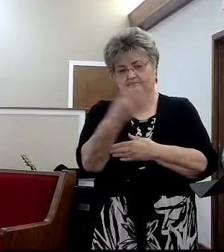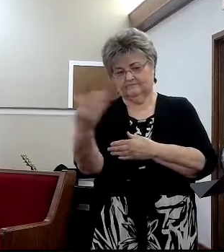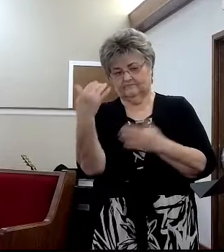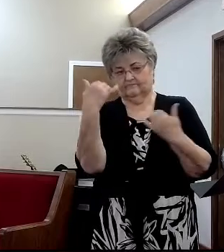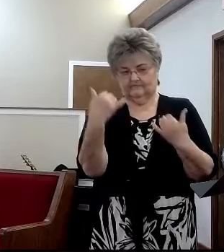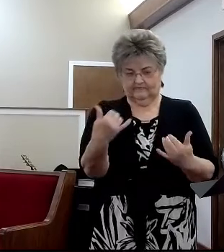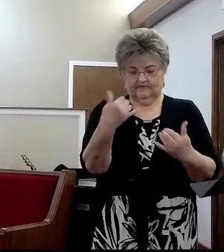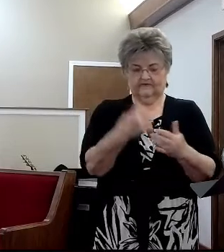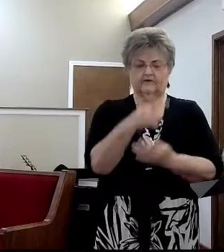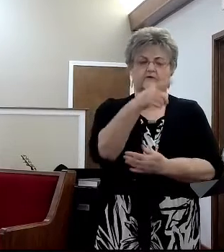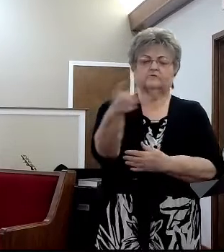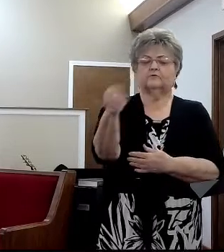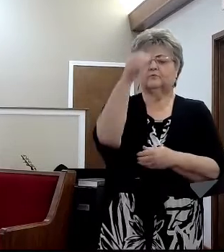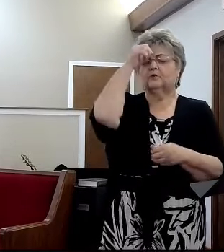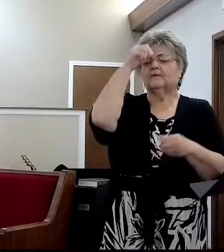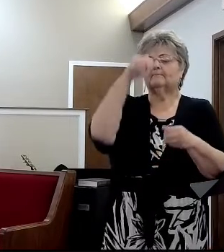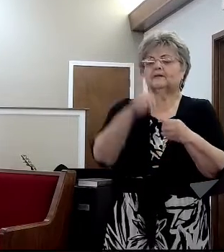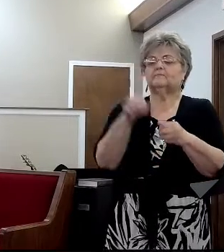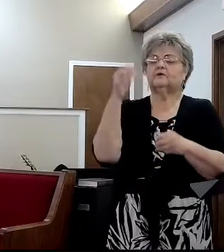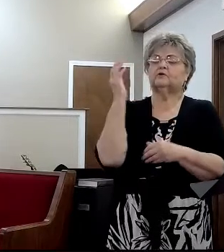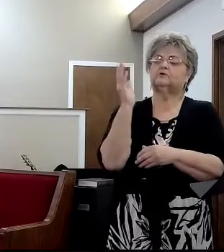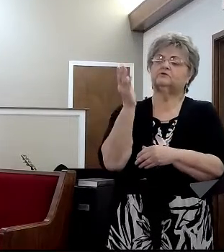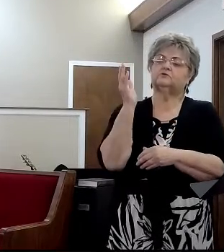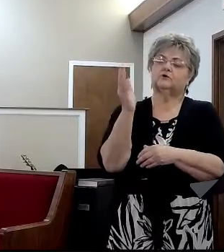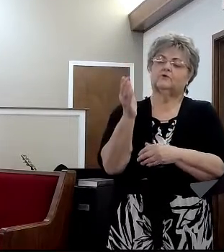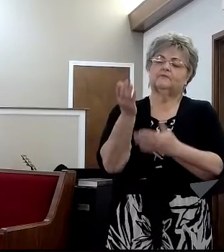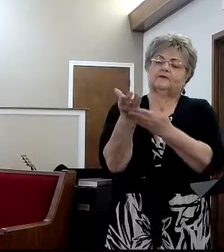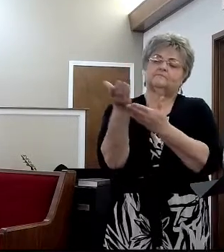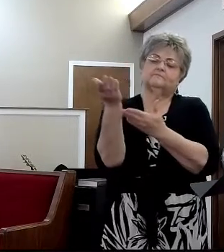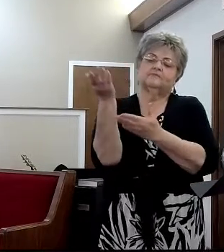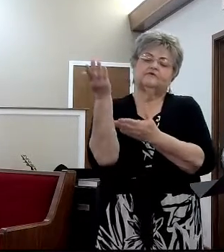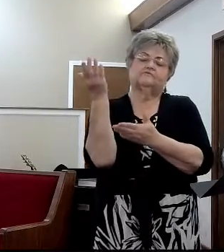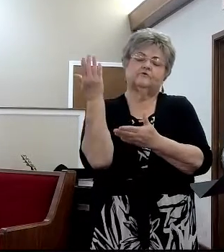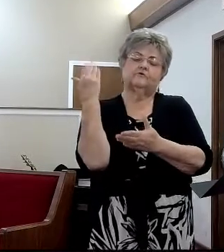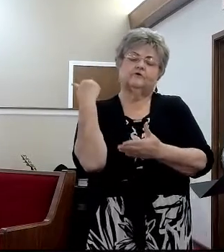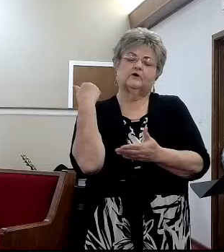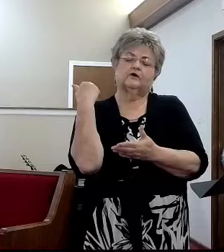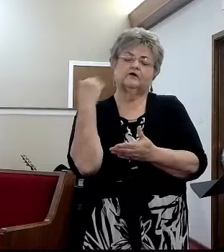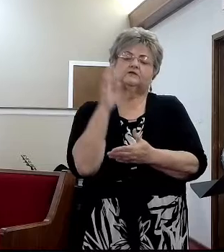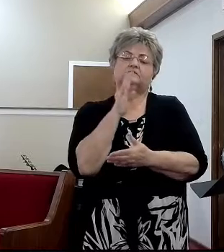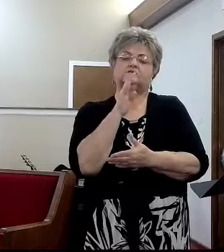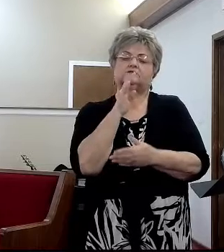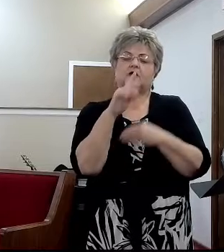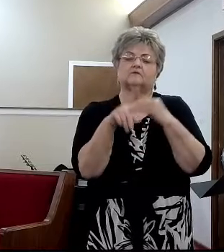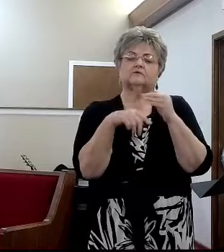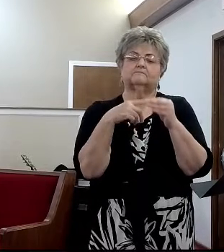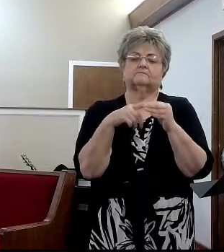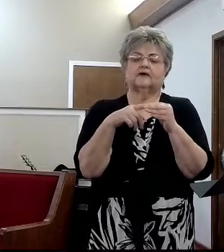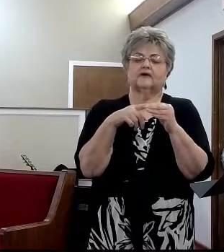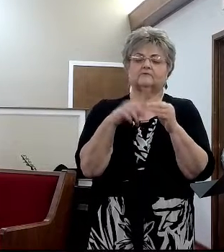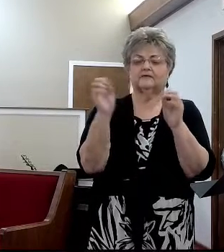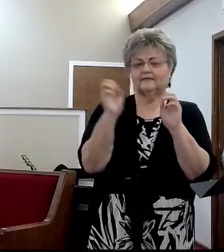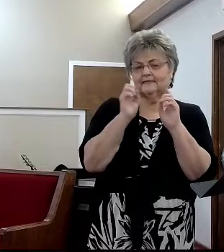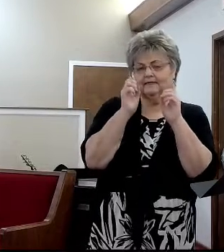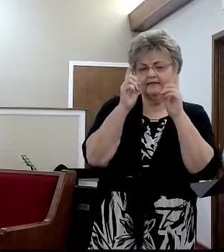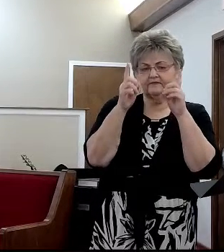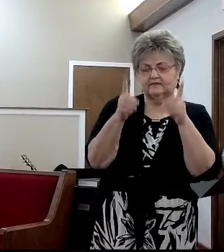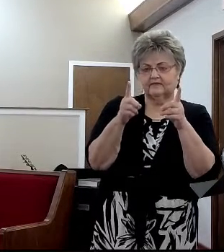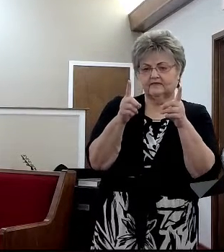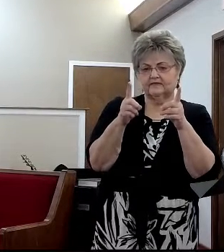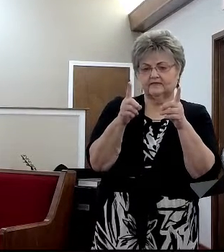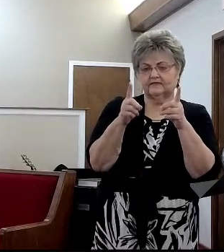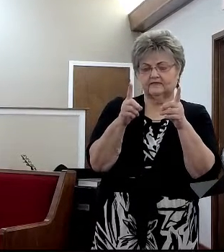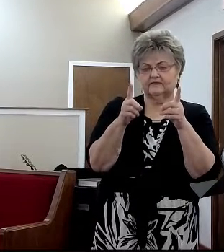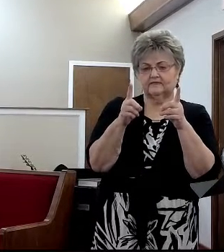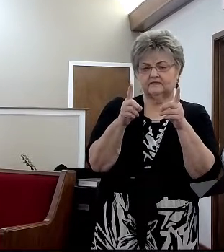remember the sermon when I was preaching a few weeks ago, I talked about how education doesn't equal wisdom.